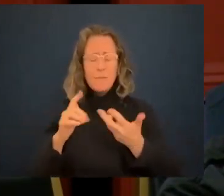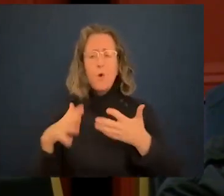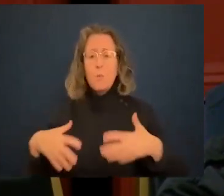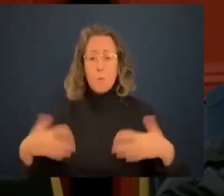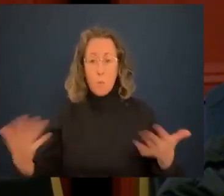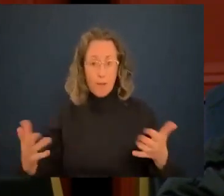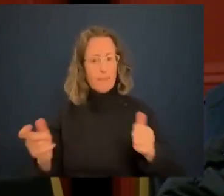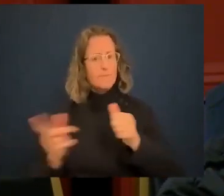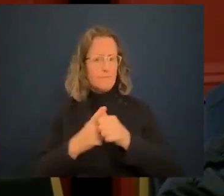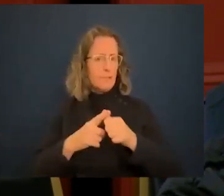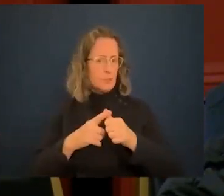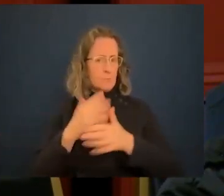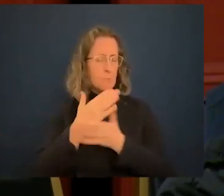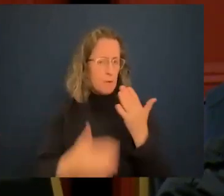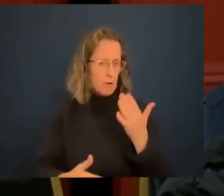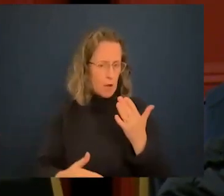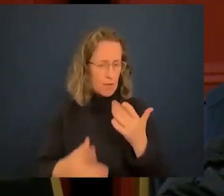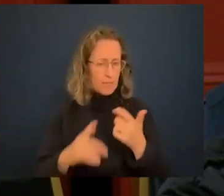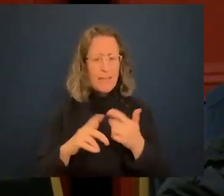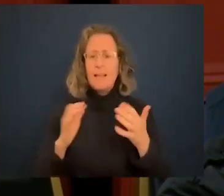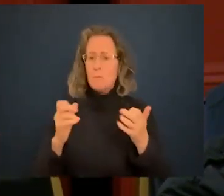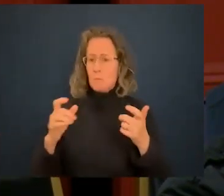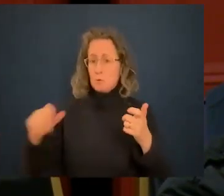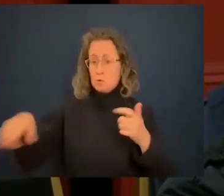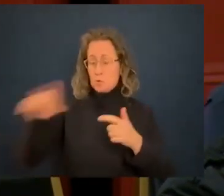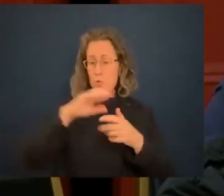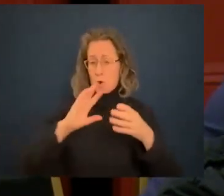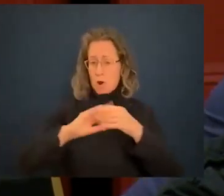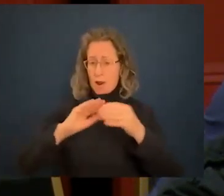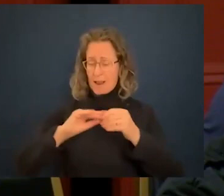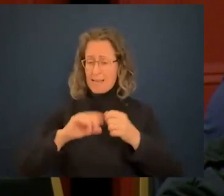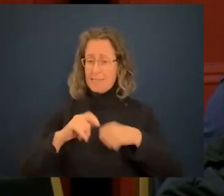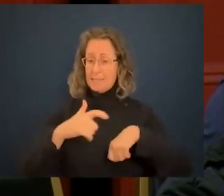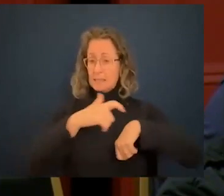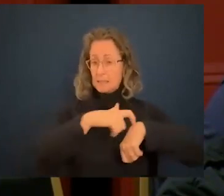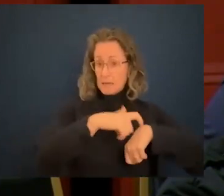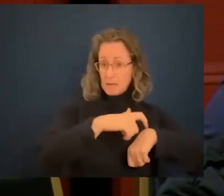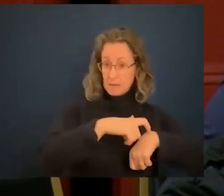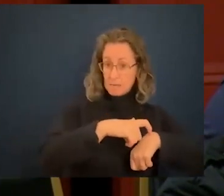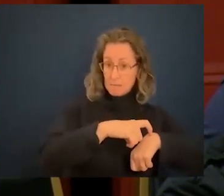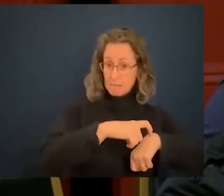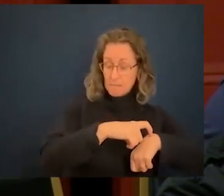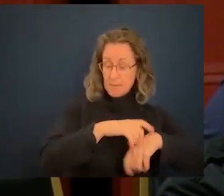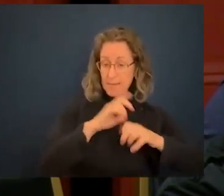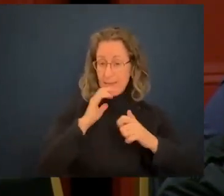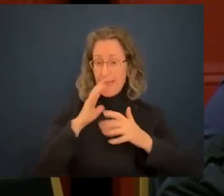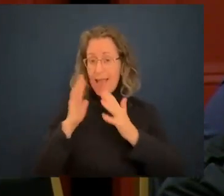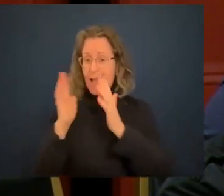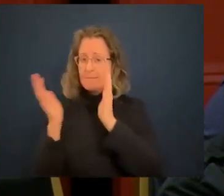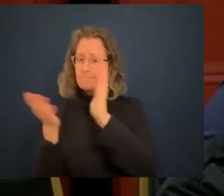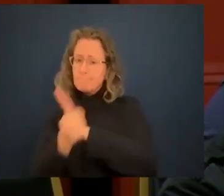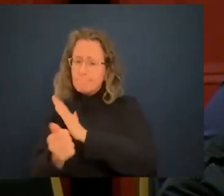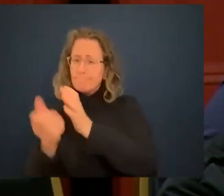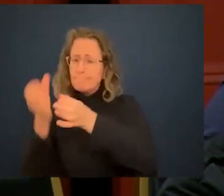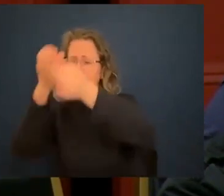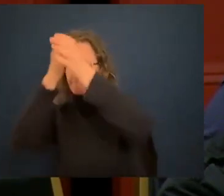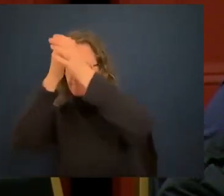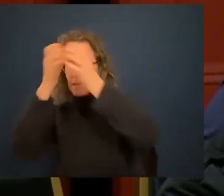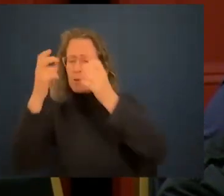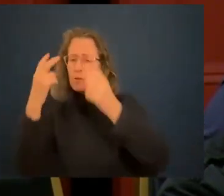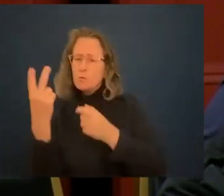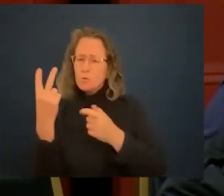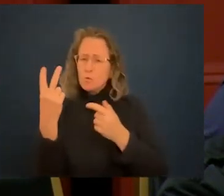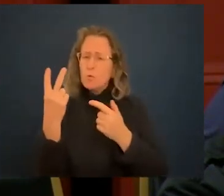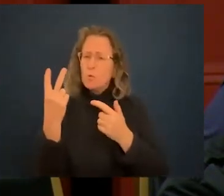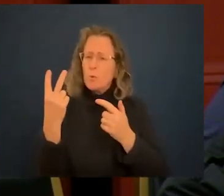perspectives is that time and expertise are two pieces that continue to get in the way and so as we think about